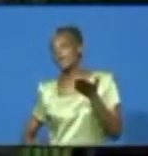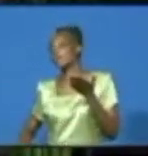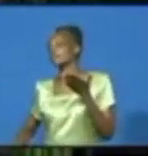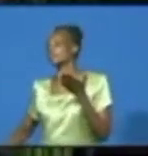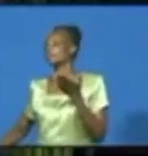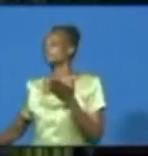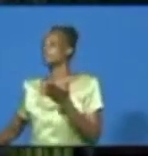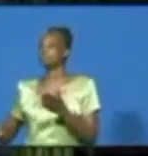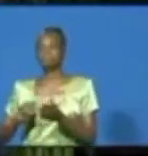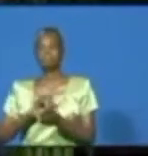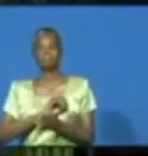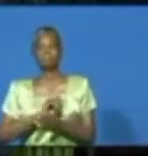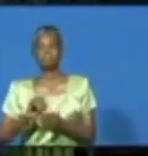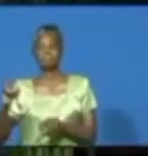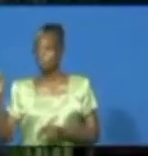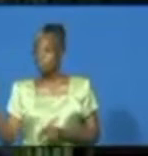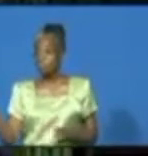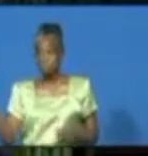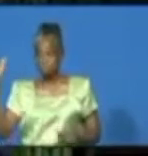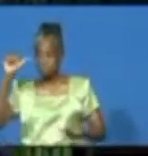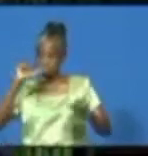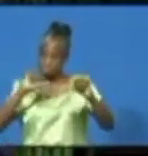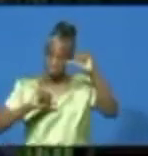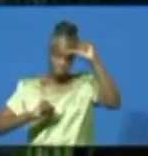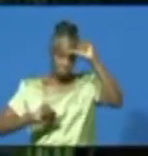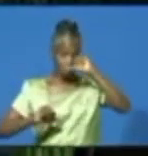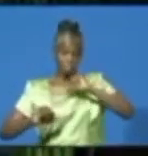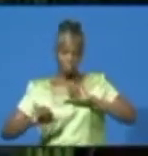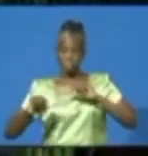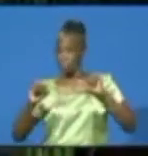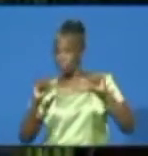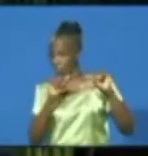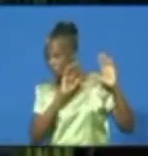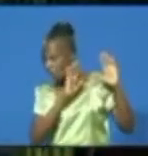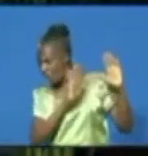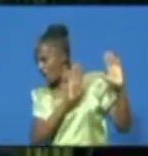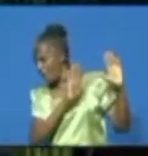Not a doubt nor a fear.